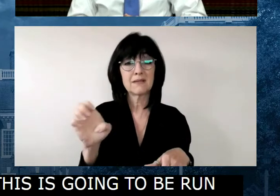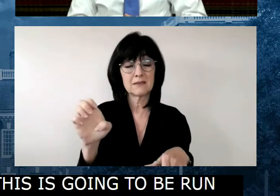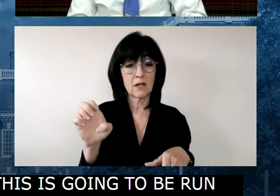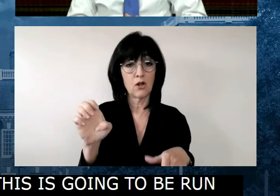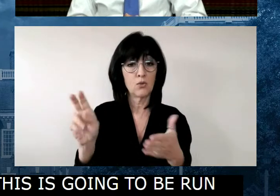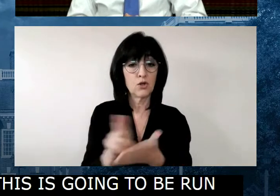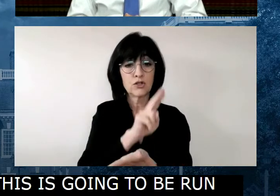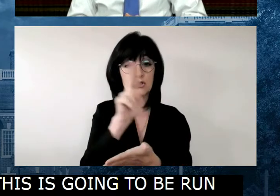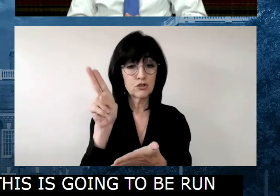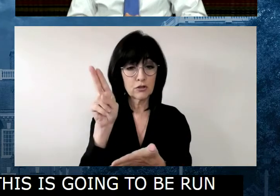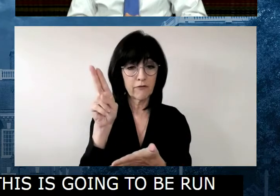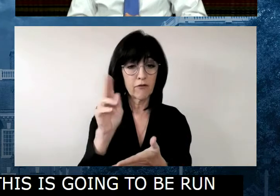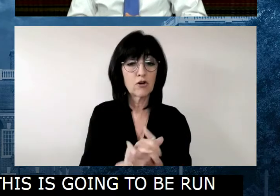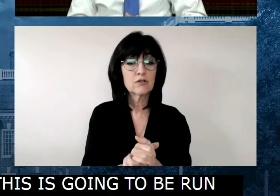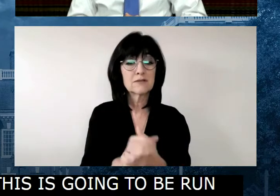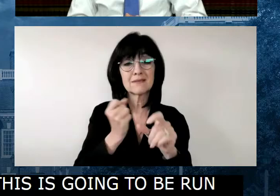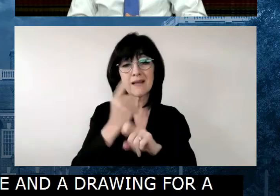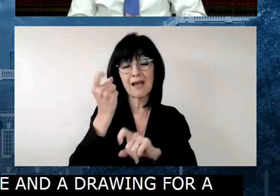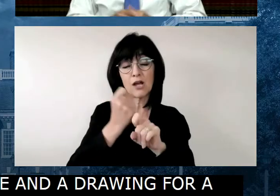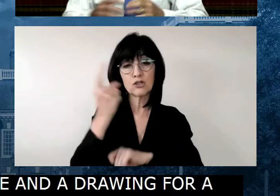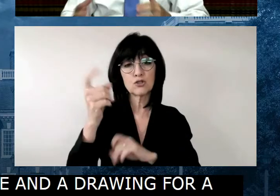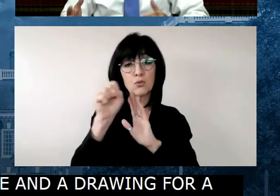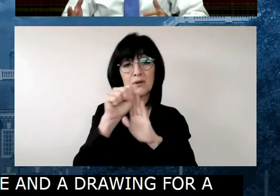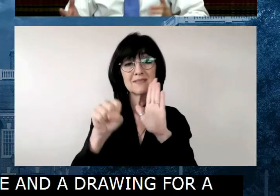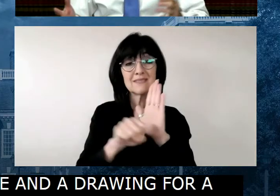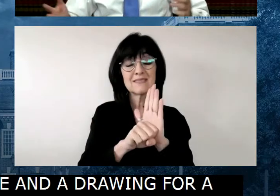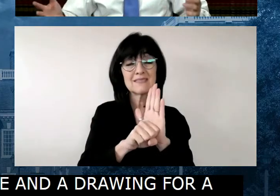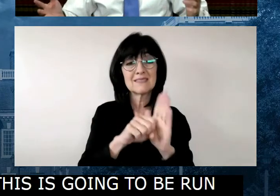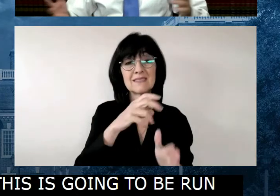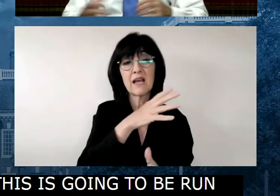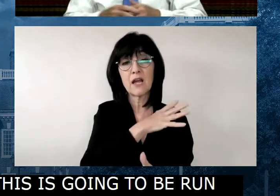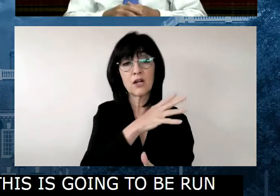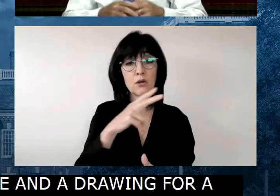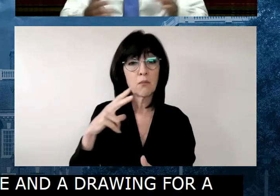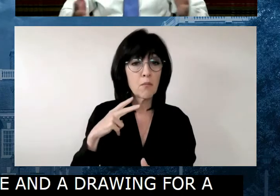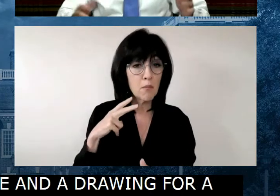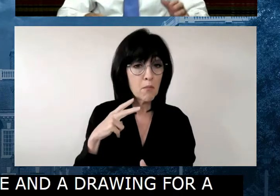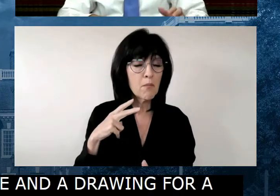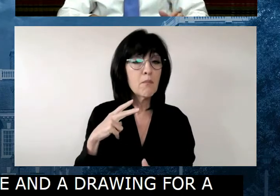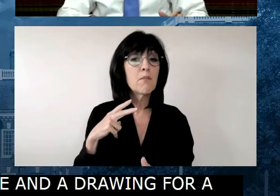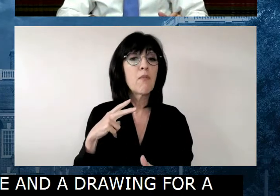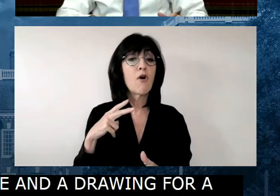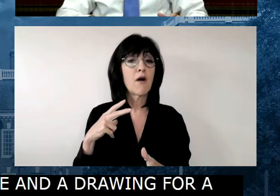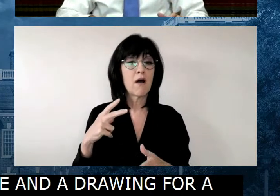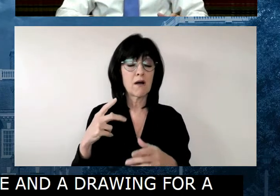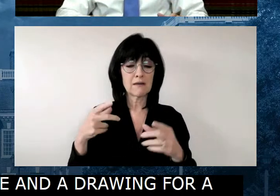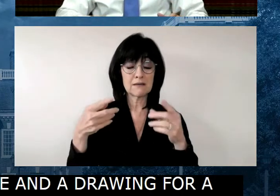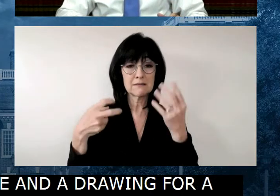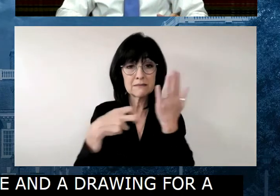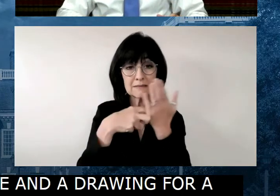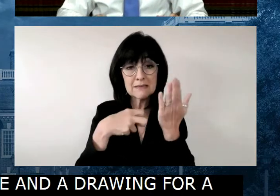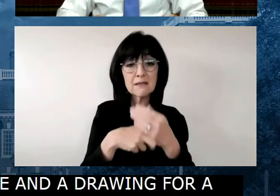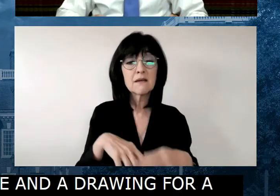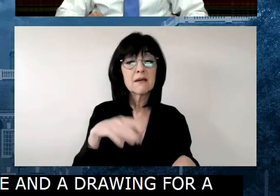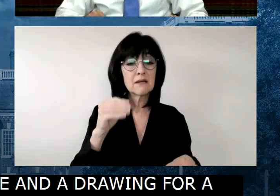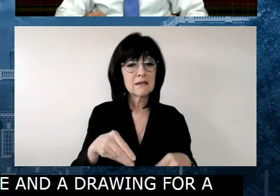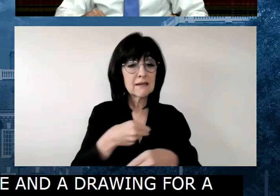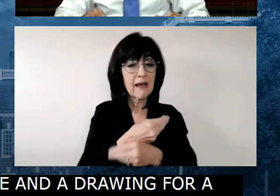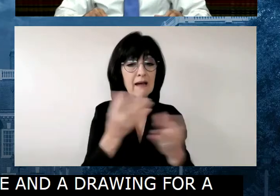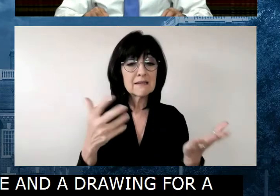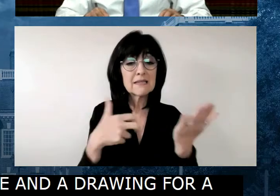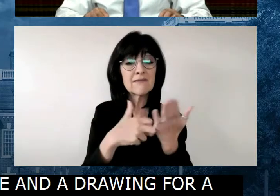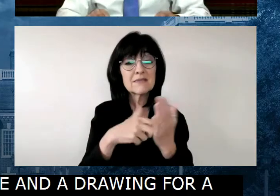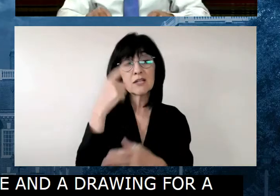University. Annual Delaware State Parks passes, tickets to Firefly, and prize packages for